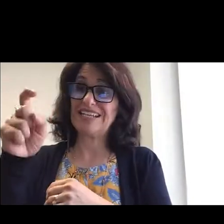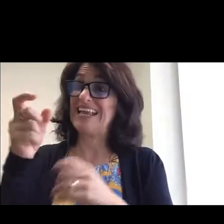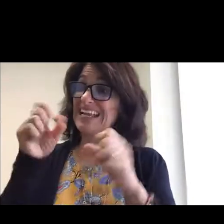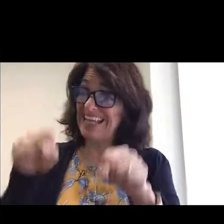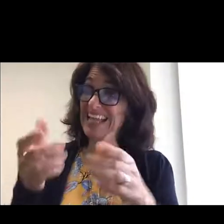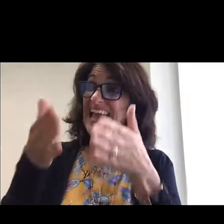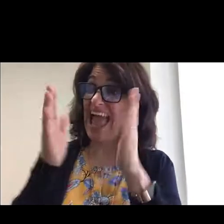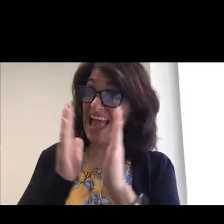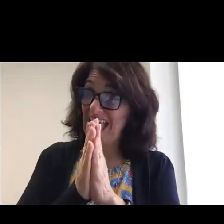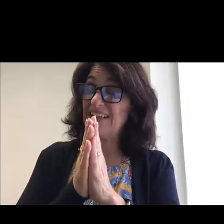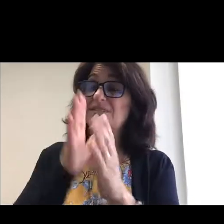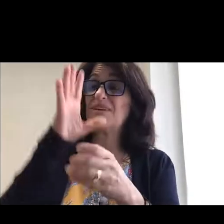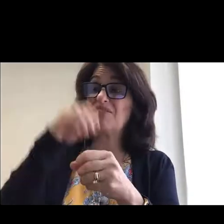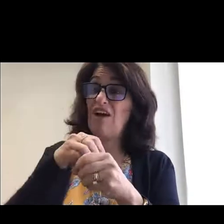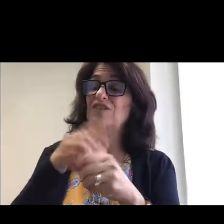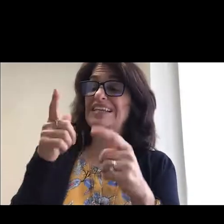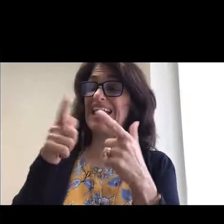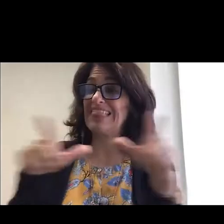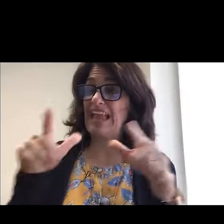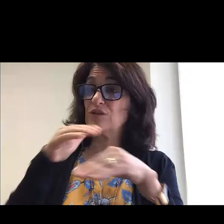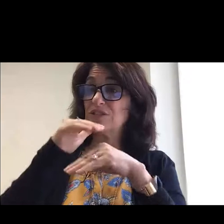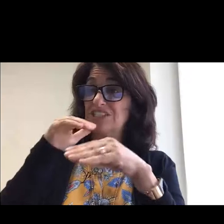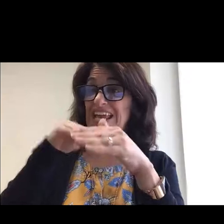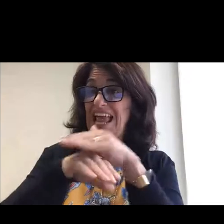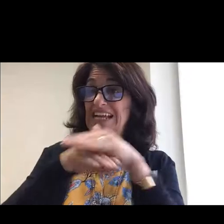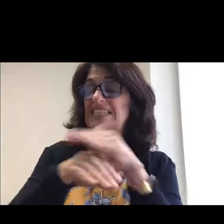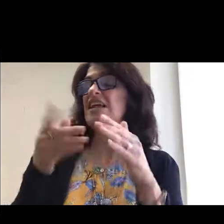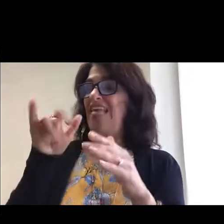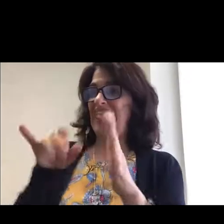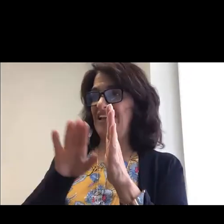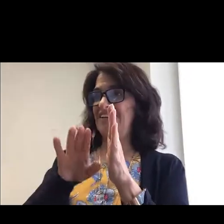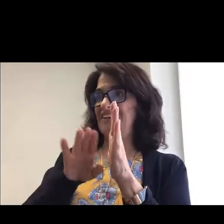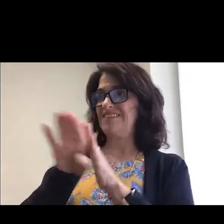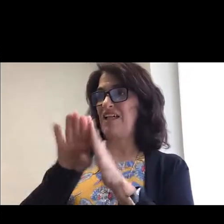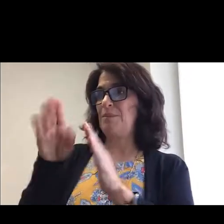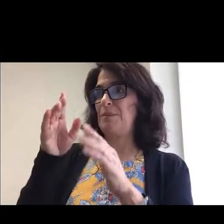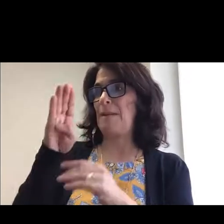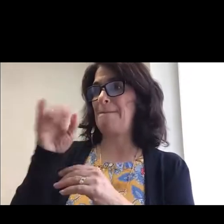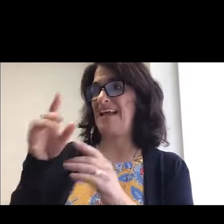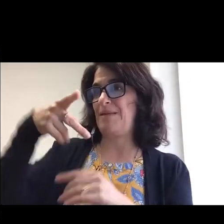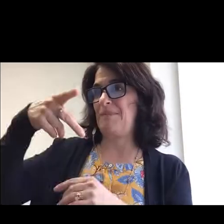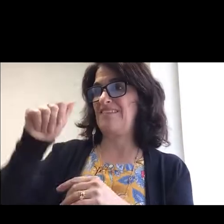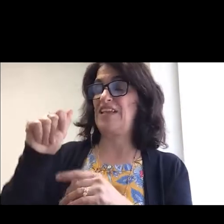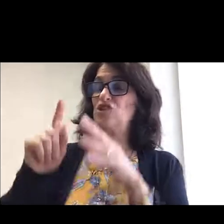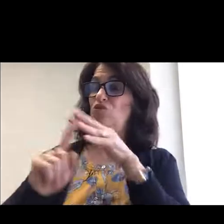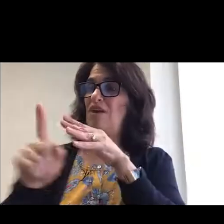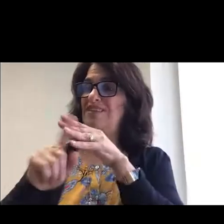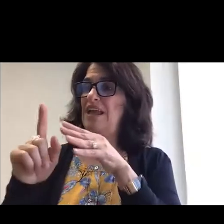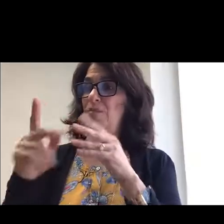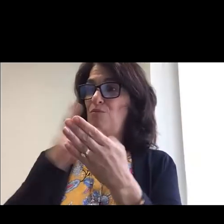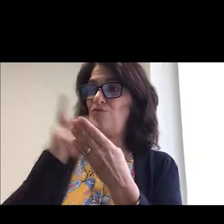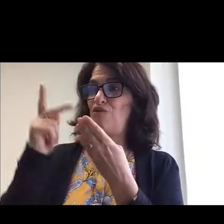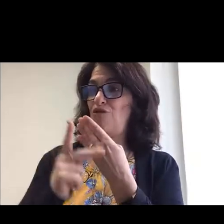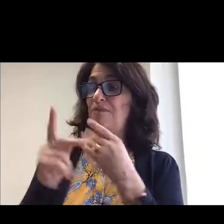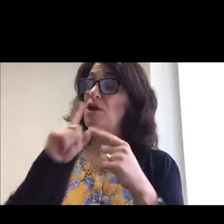in a language access program developed by the Pennsylvania Refugee Health Program to ensure that refugees who have arrived